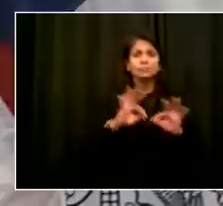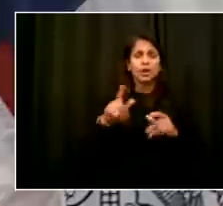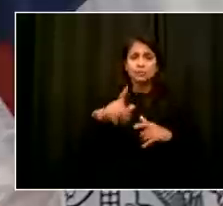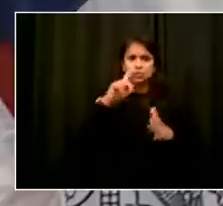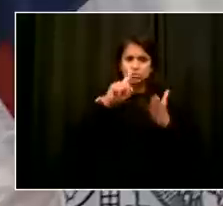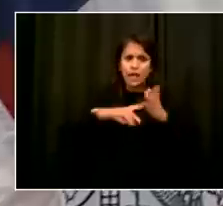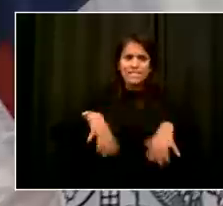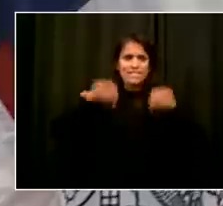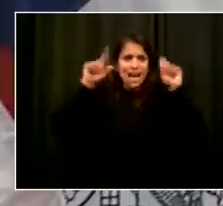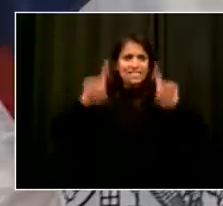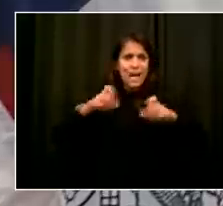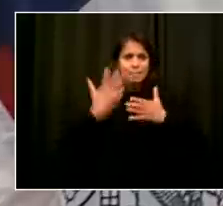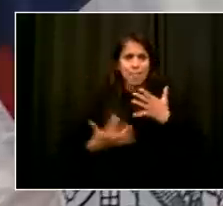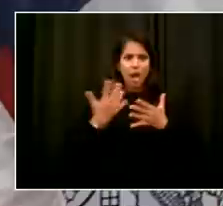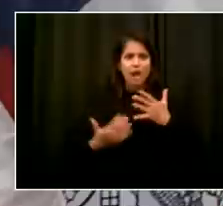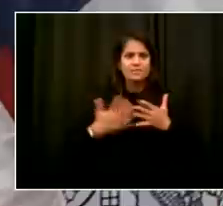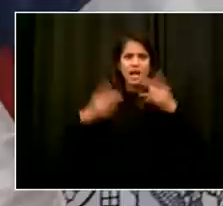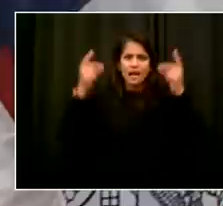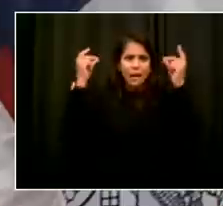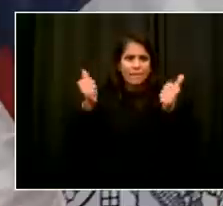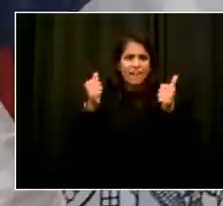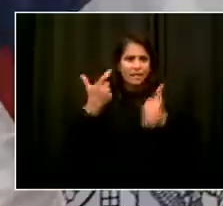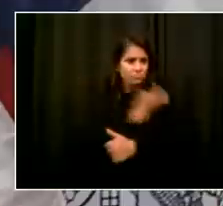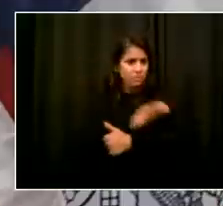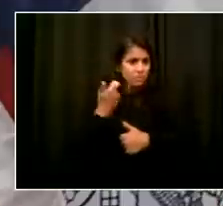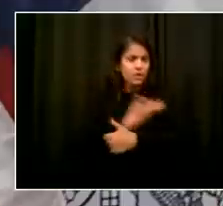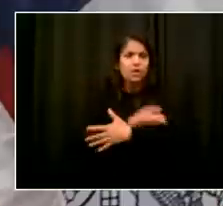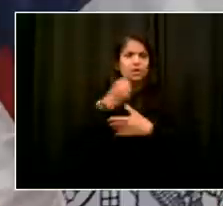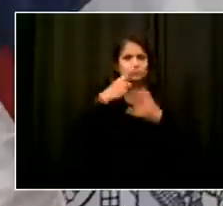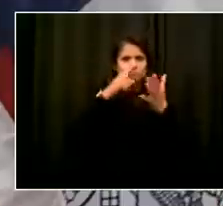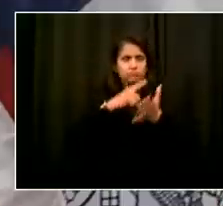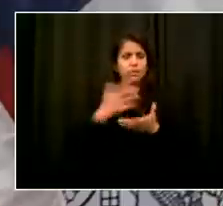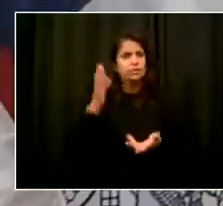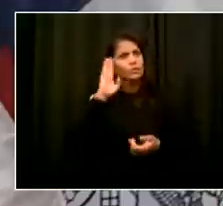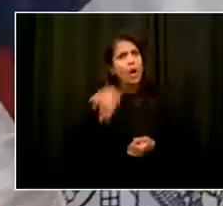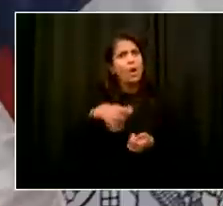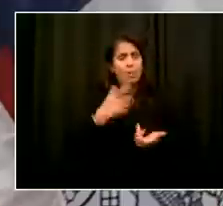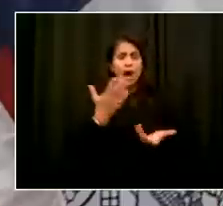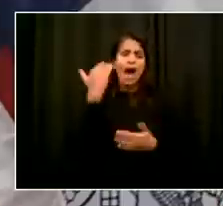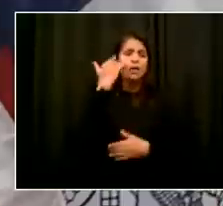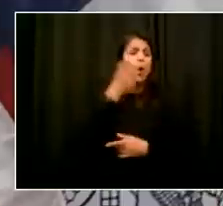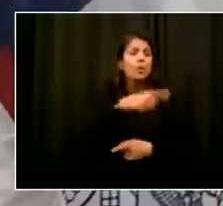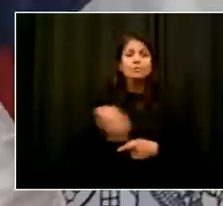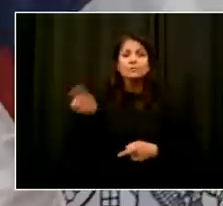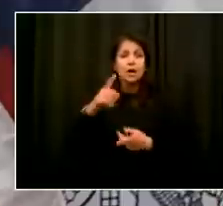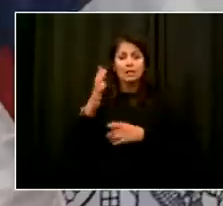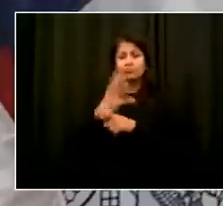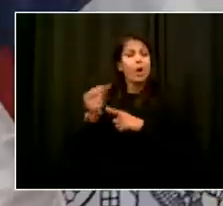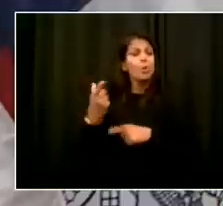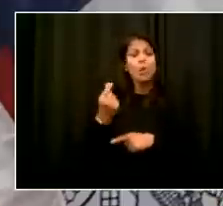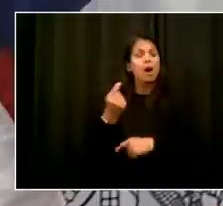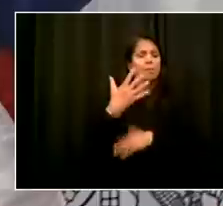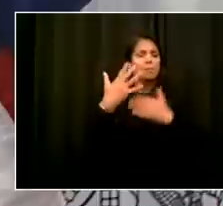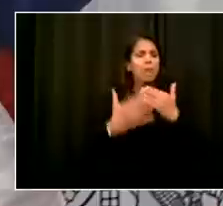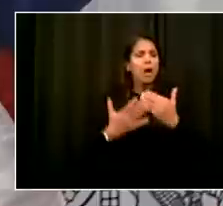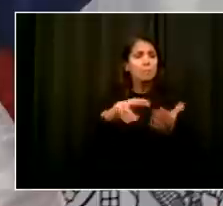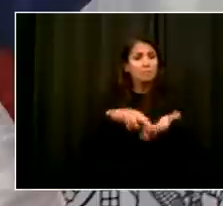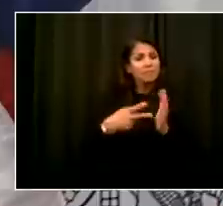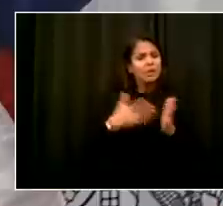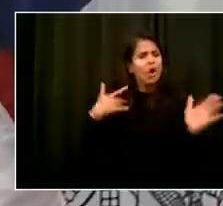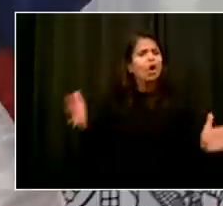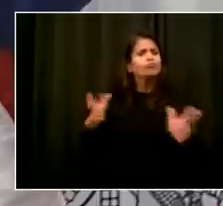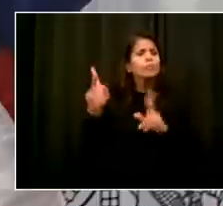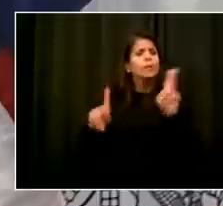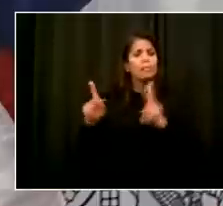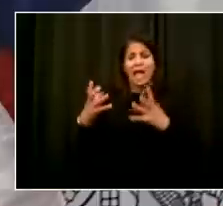need it in their hour of need. And people constantly ask me how they can help. I can't tell you how